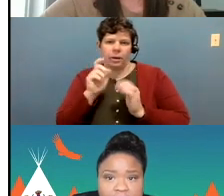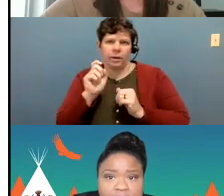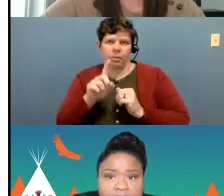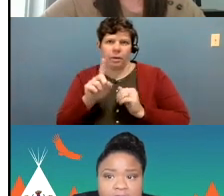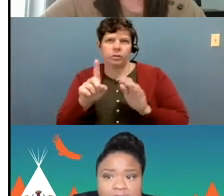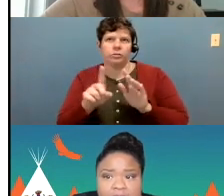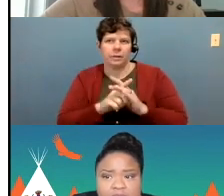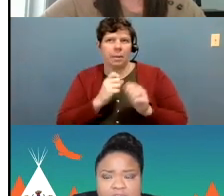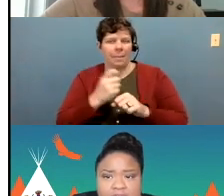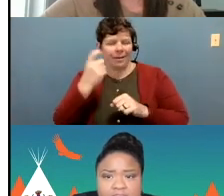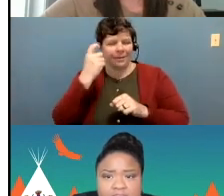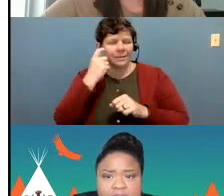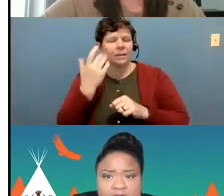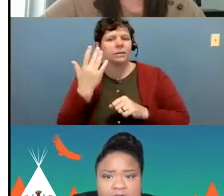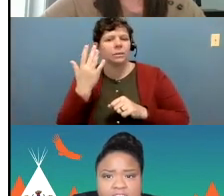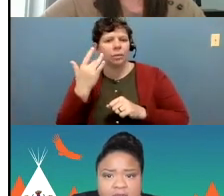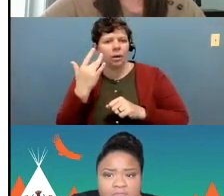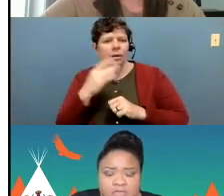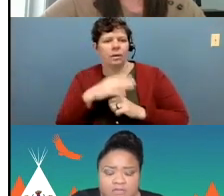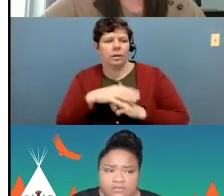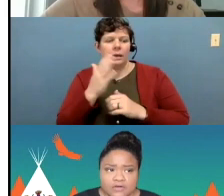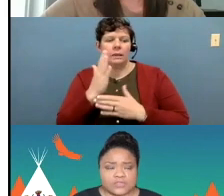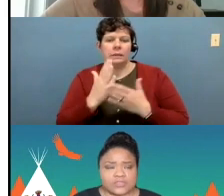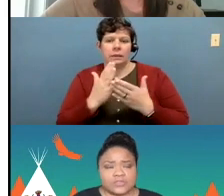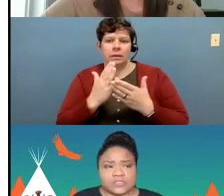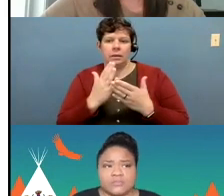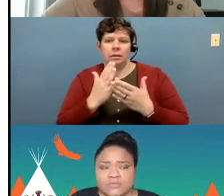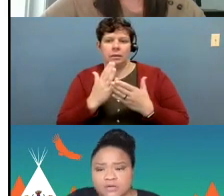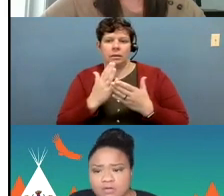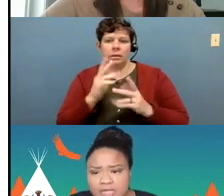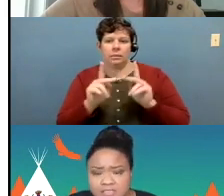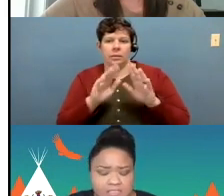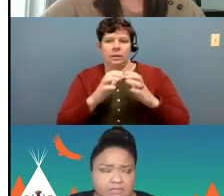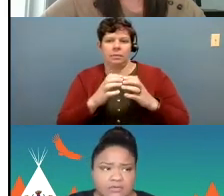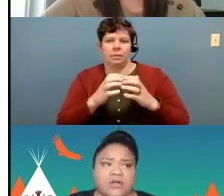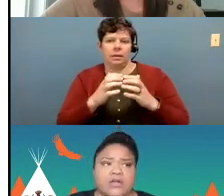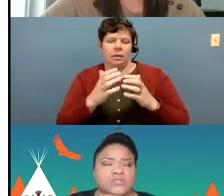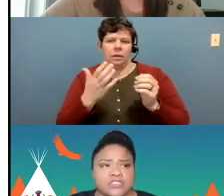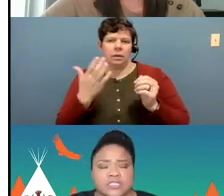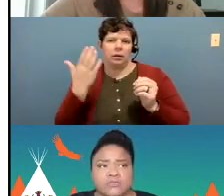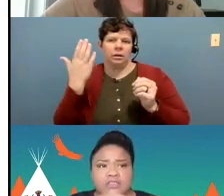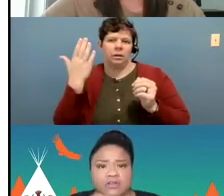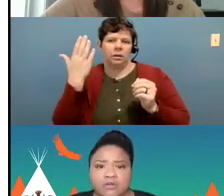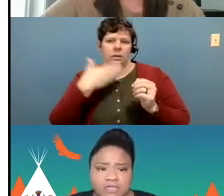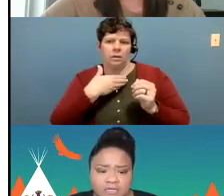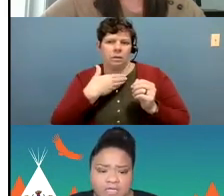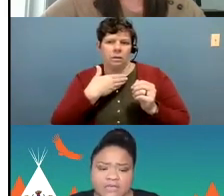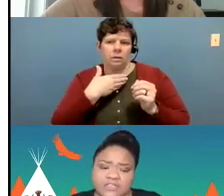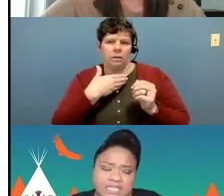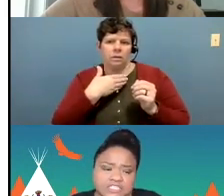up, is because there are some folks who slip through the cracks, especially within